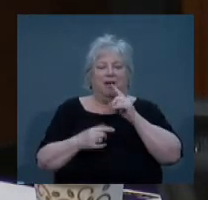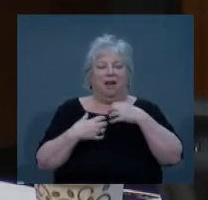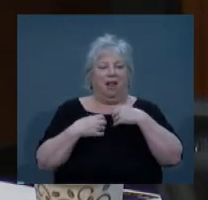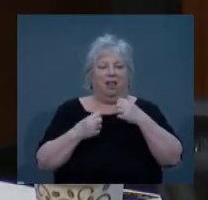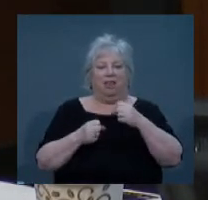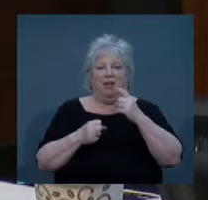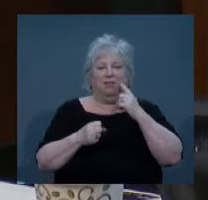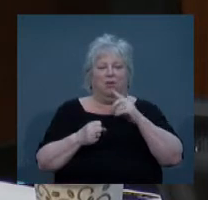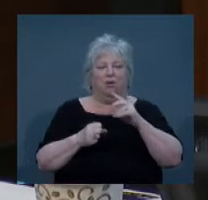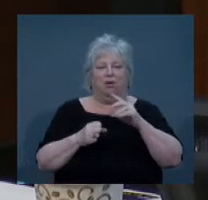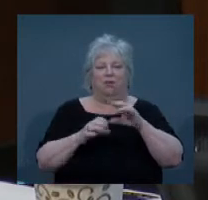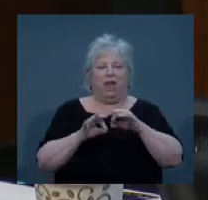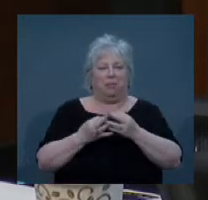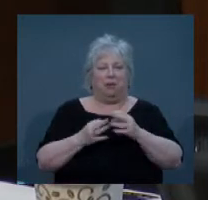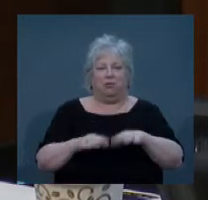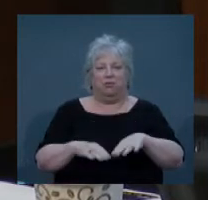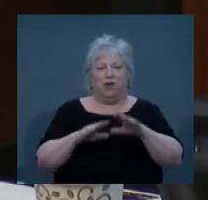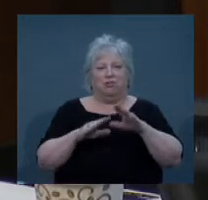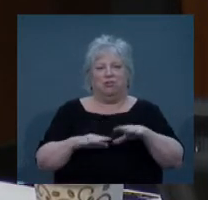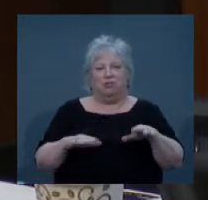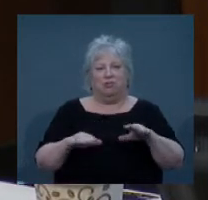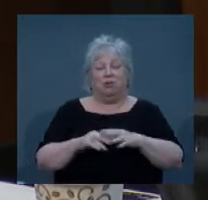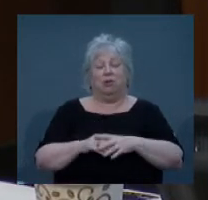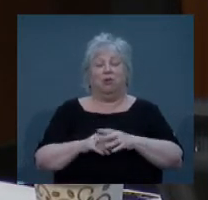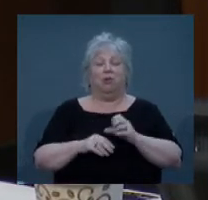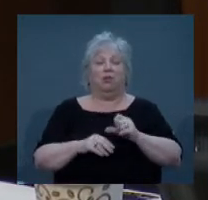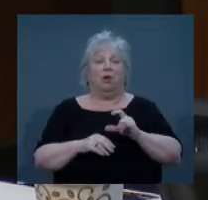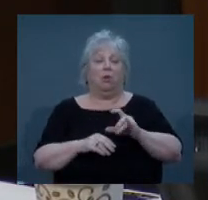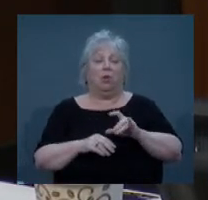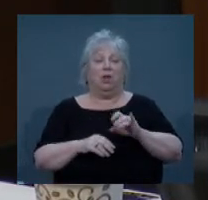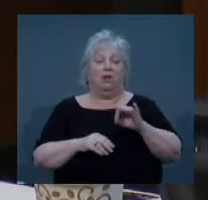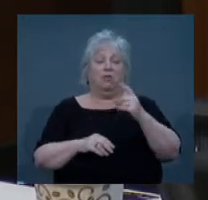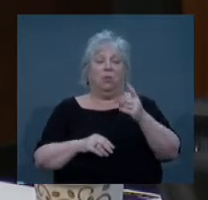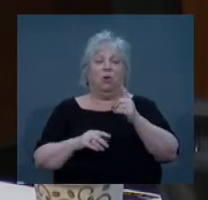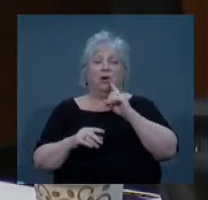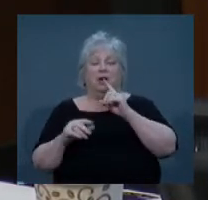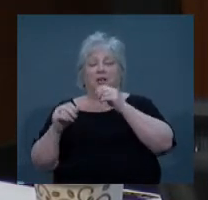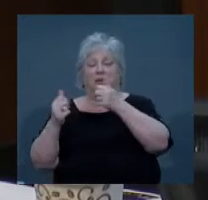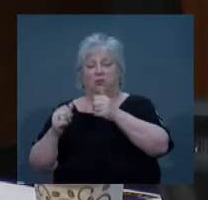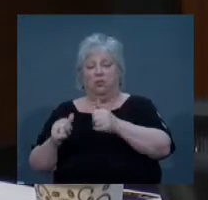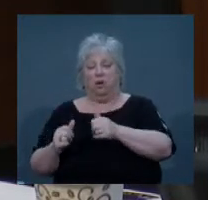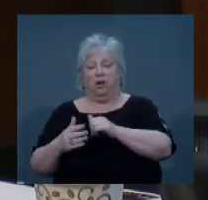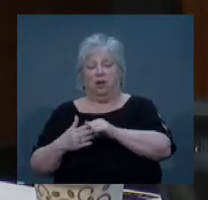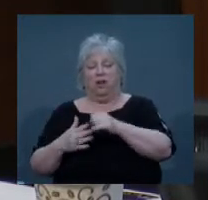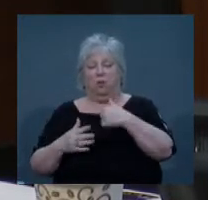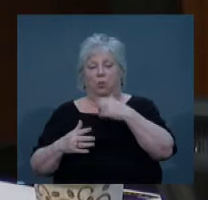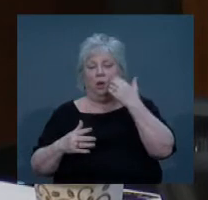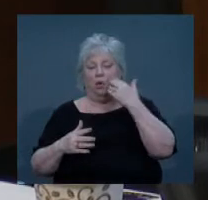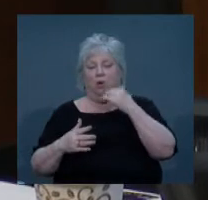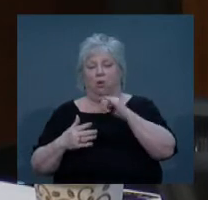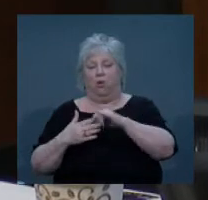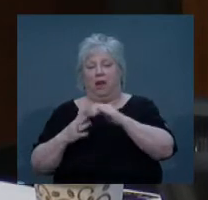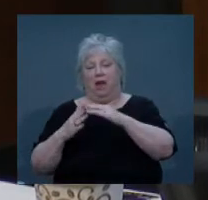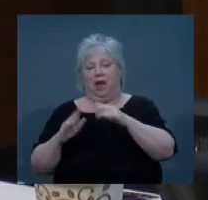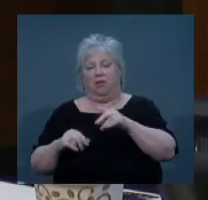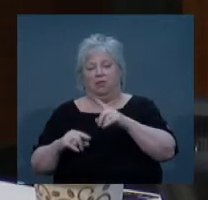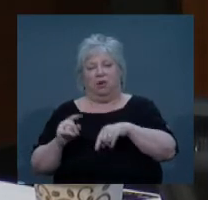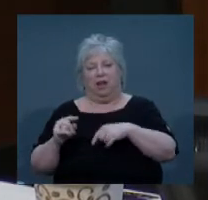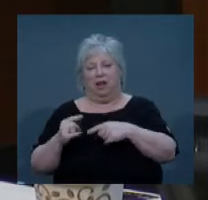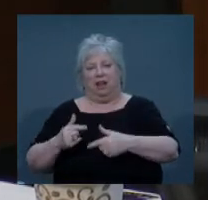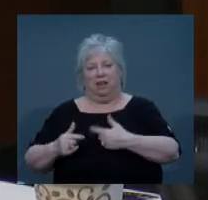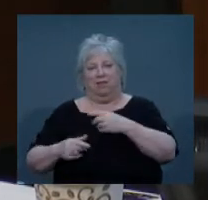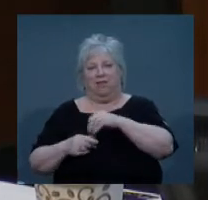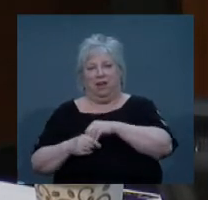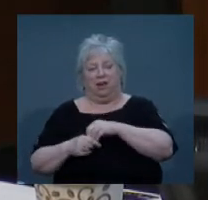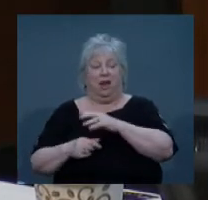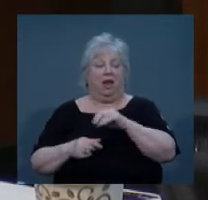and families. So if one has deteriorated to a point where we know it's not habitable, and if they